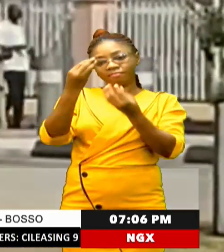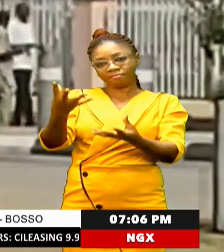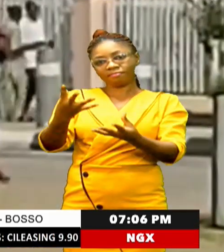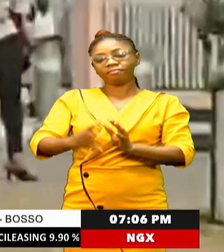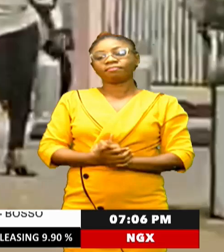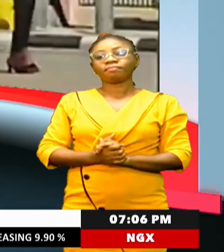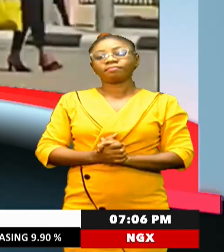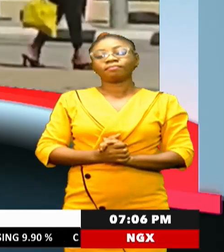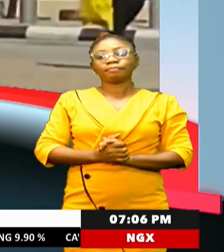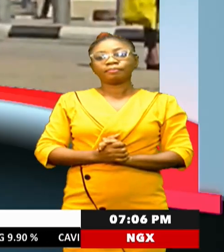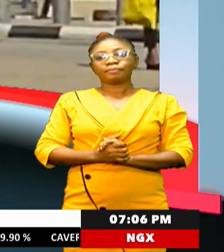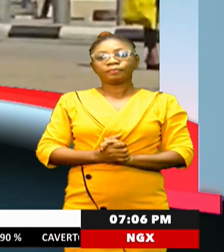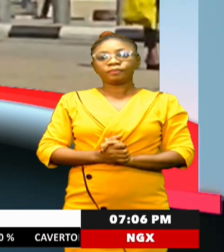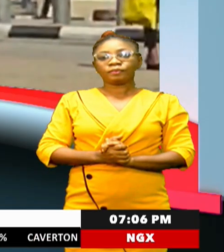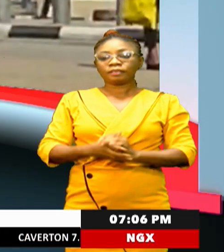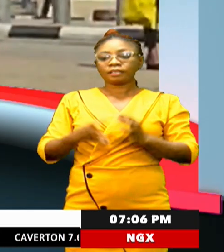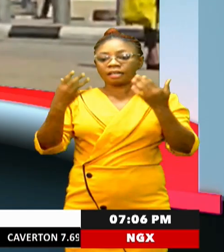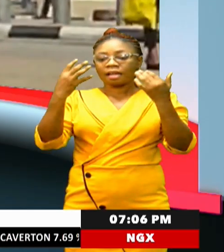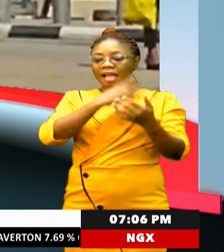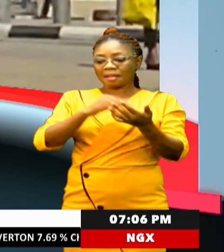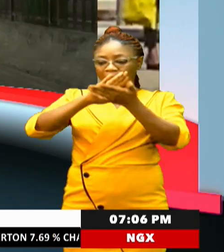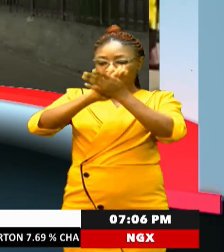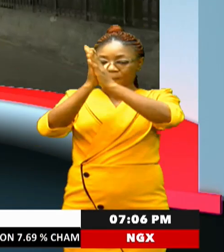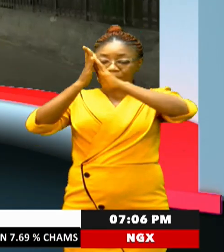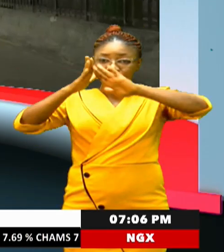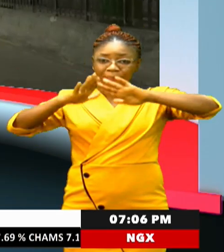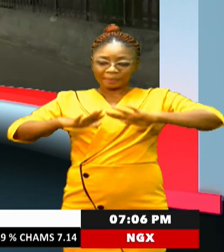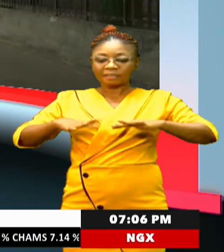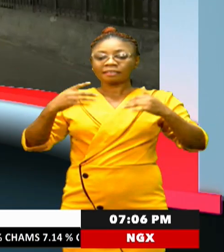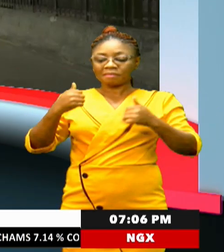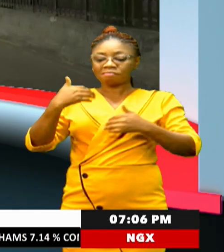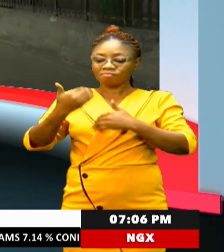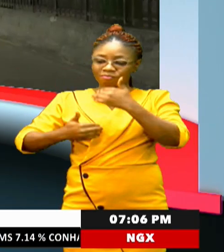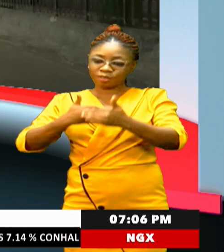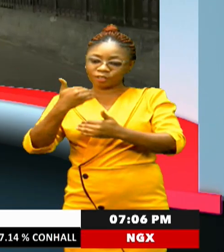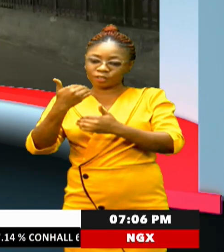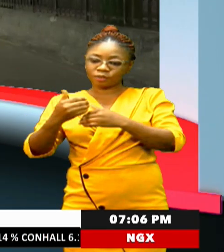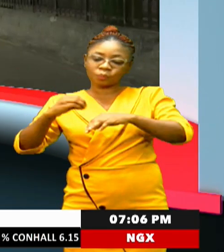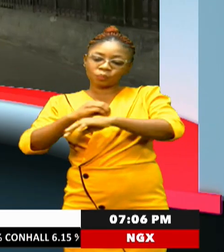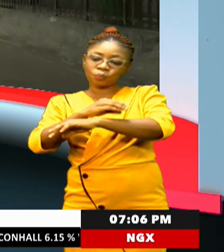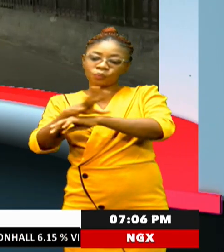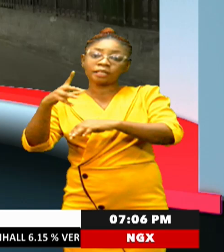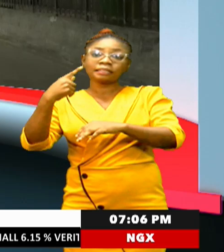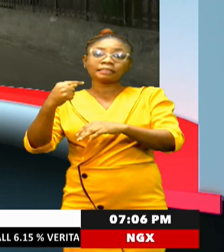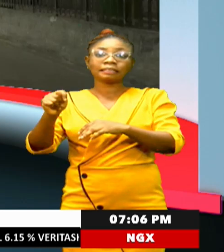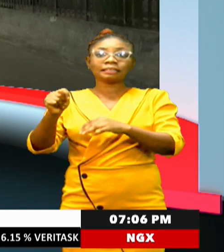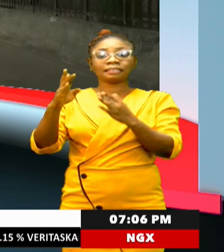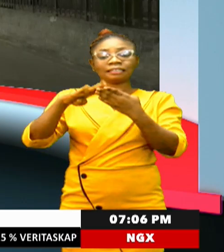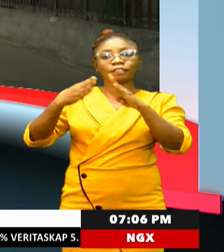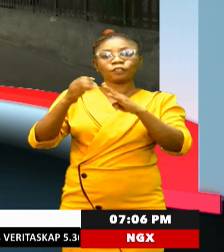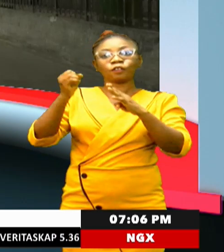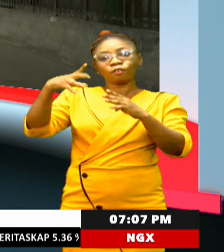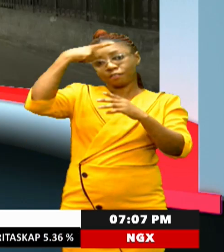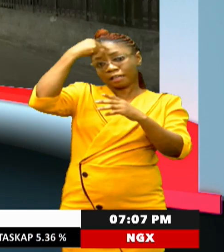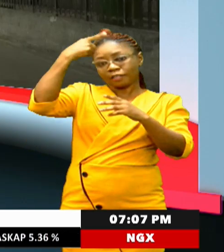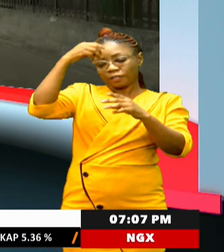News. And peaceful atmosphere is gradually pervading ancient city of Kano in the aftermath of